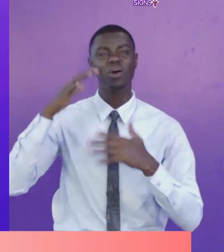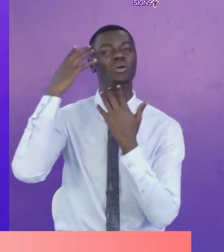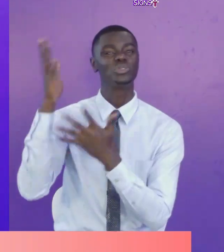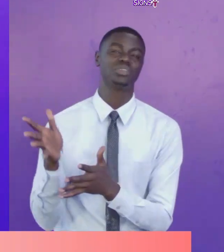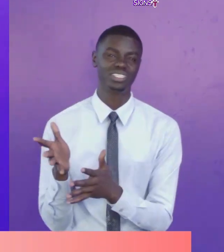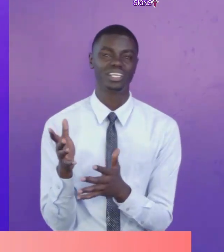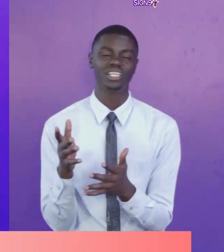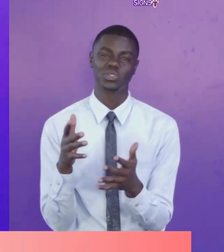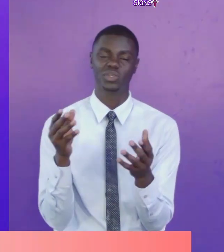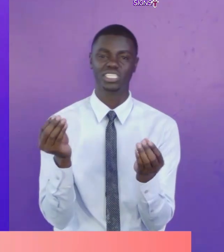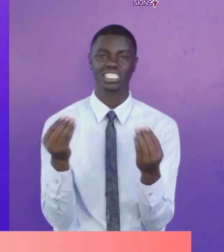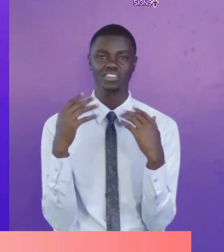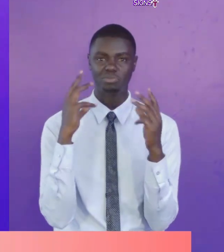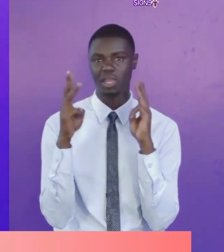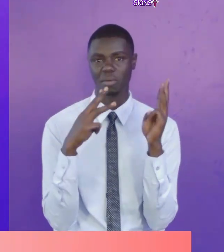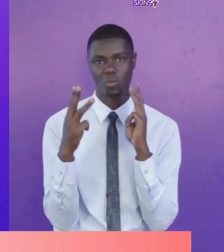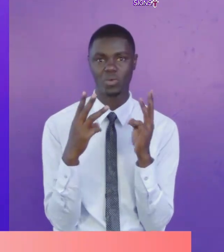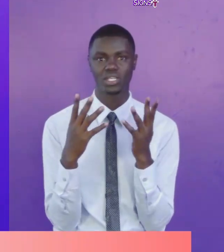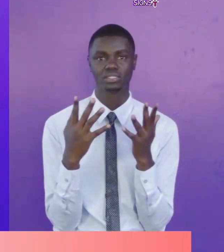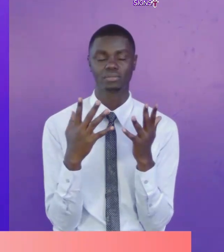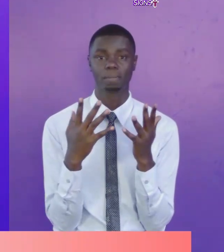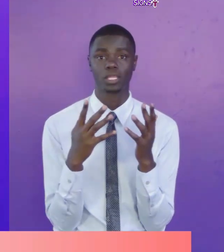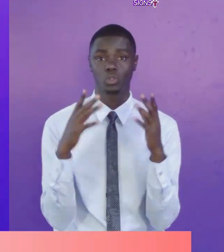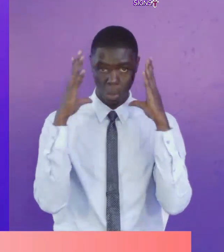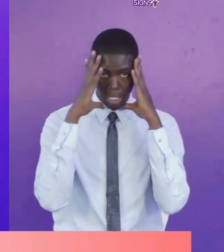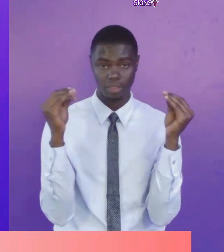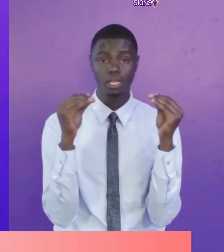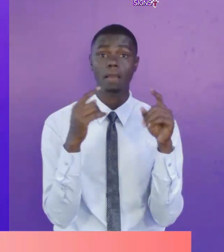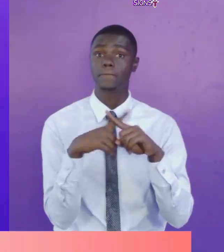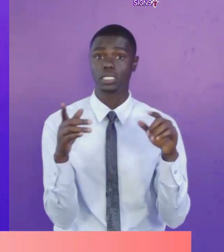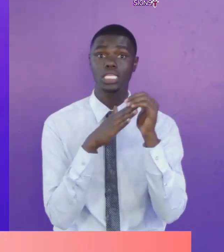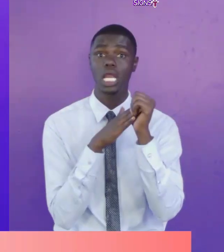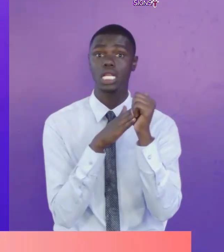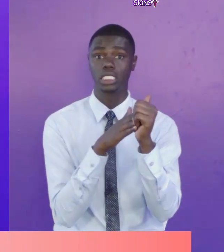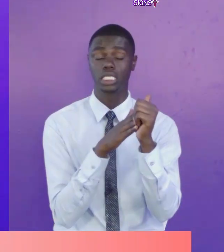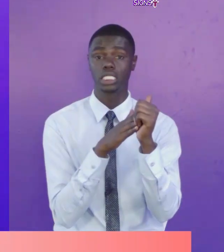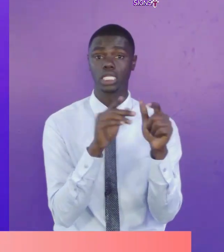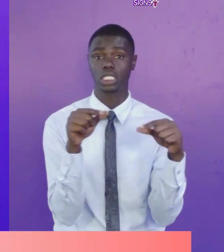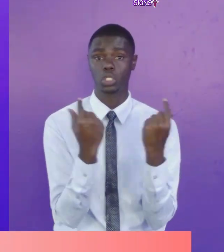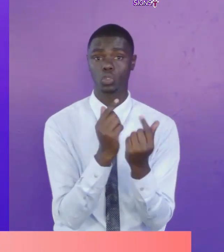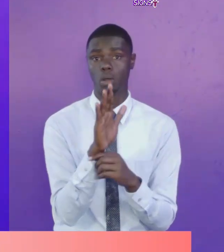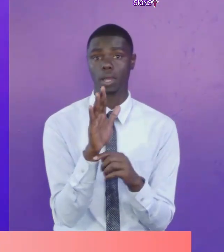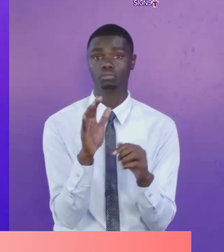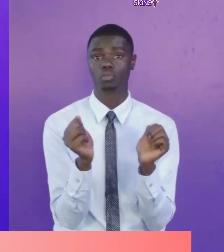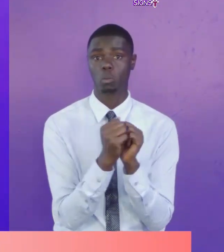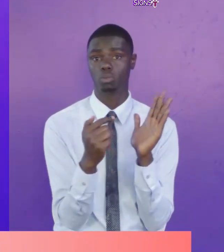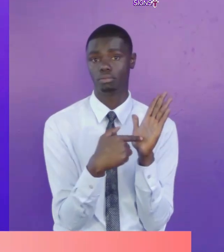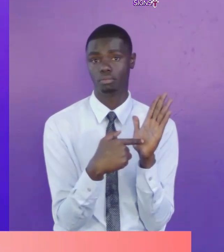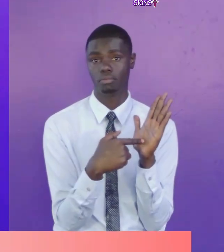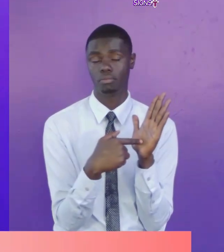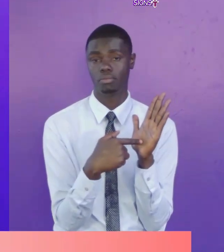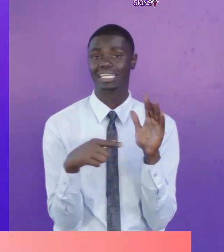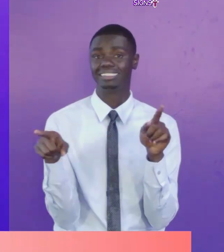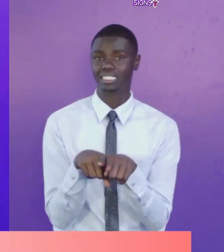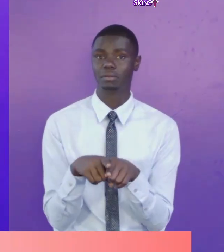juu is my team, by the way. But they are leading their group. They are leading their group with the 10 points together, the same